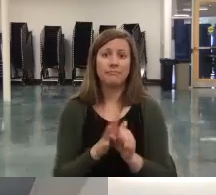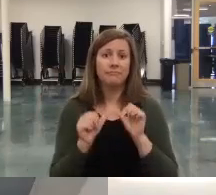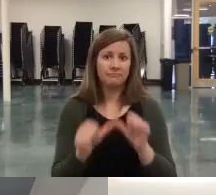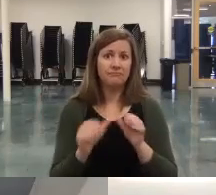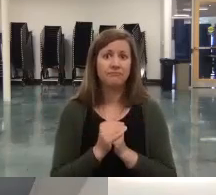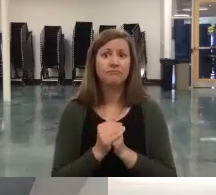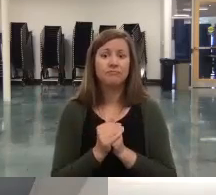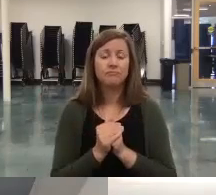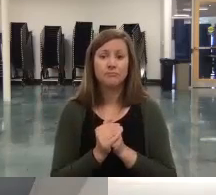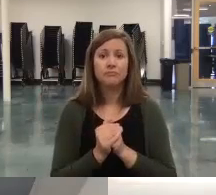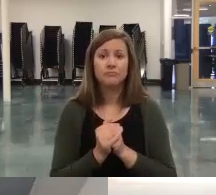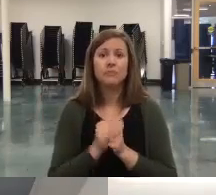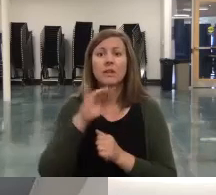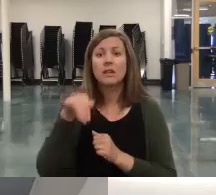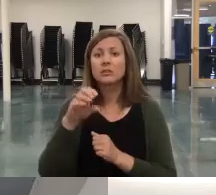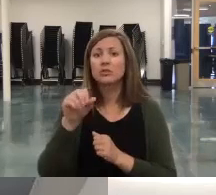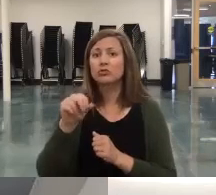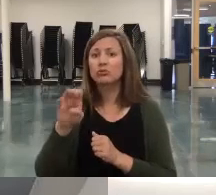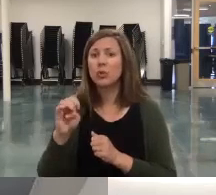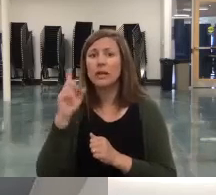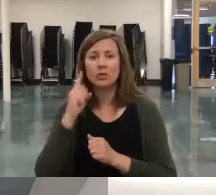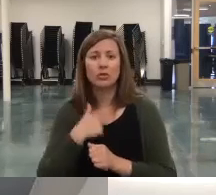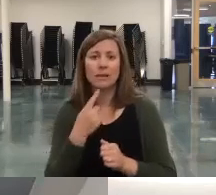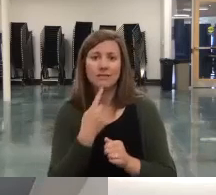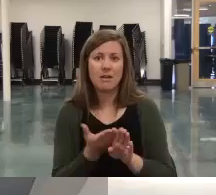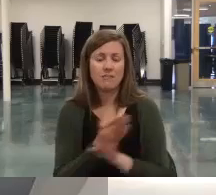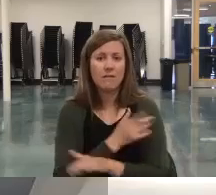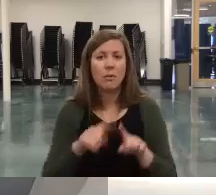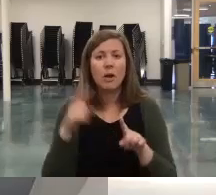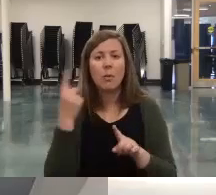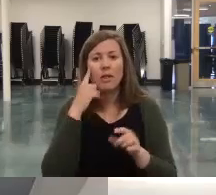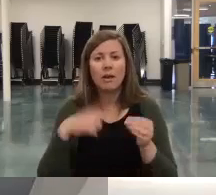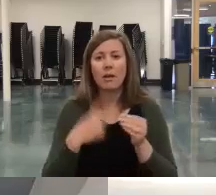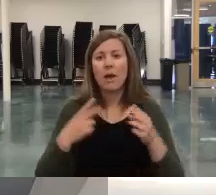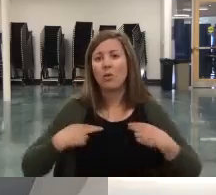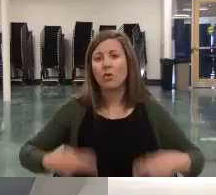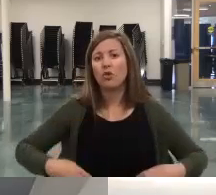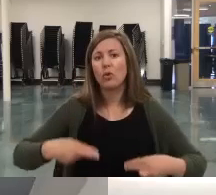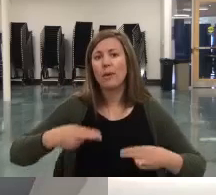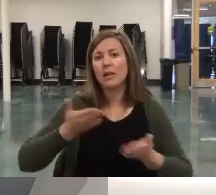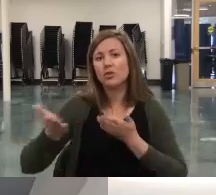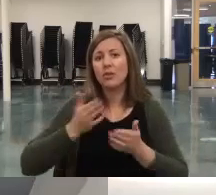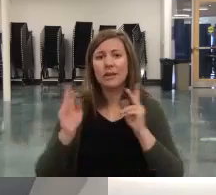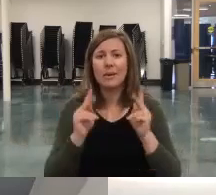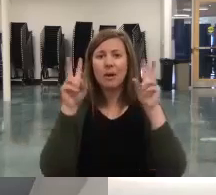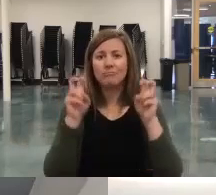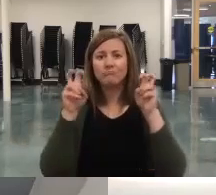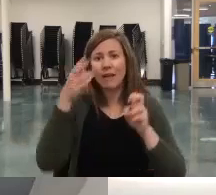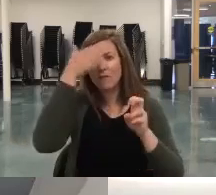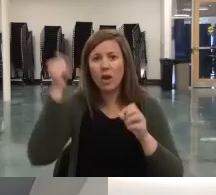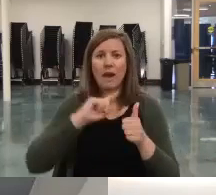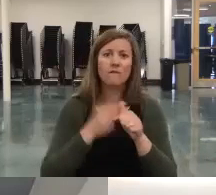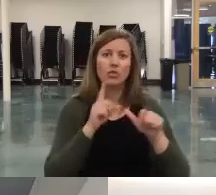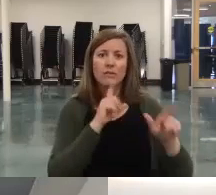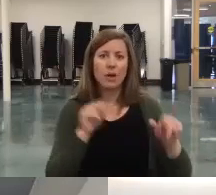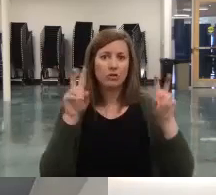someone mentioned, and Joanne's heard me say this before, I always think of our human services providers as the forgotten first responders. Many